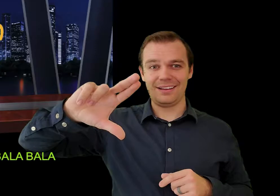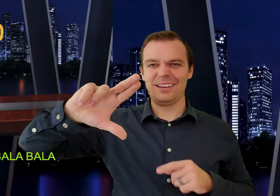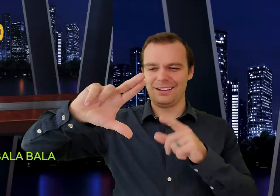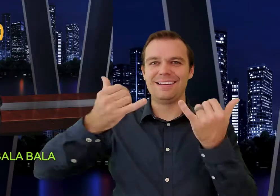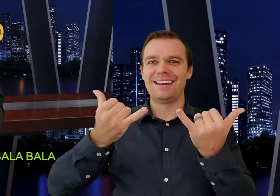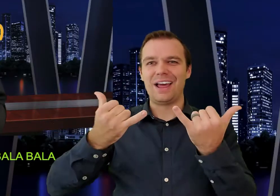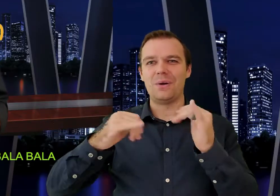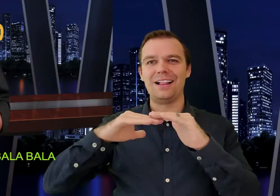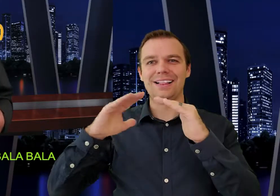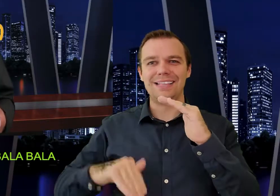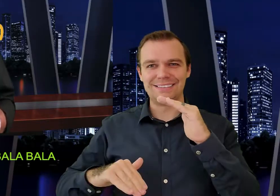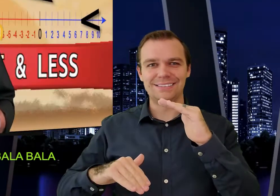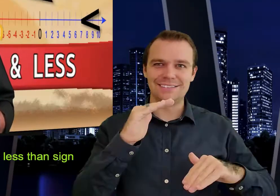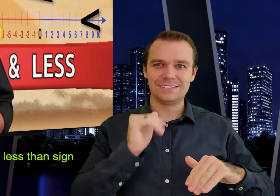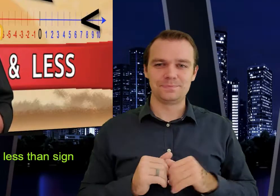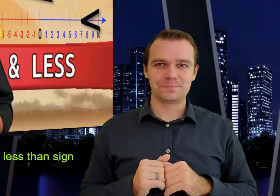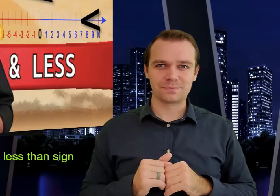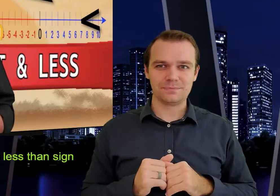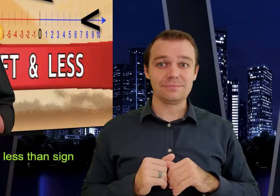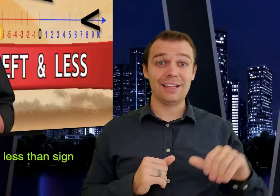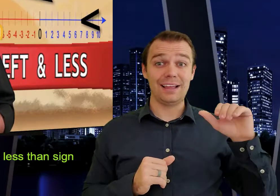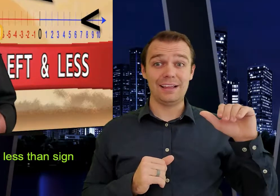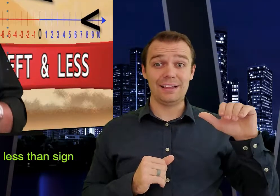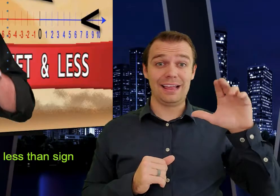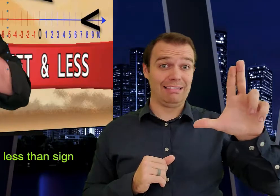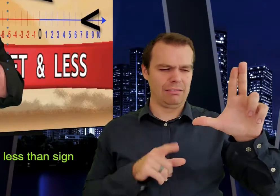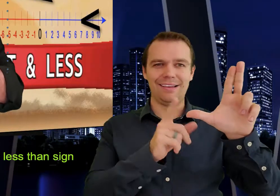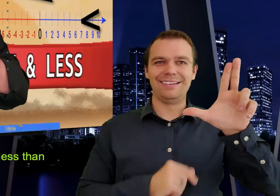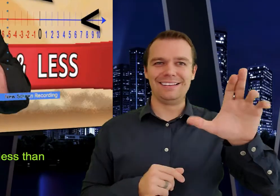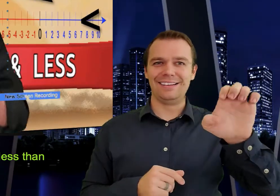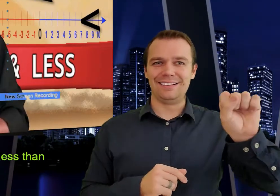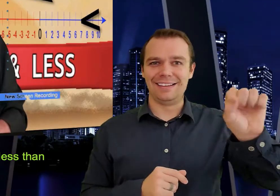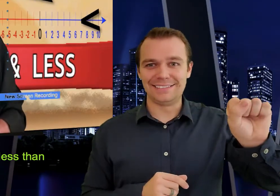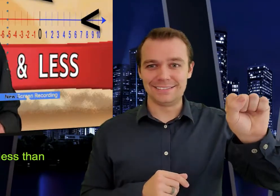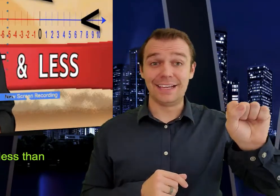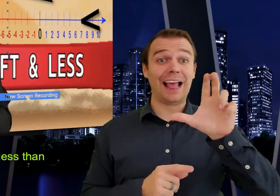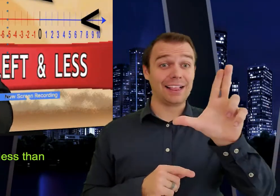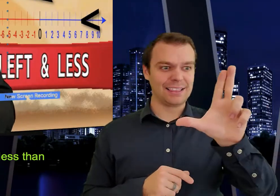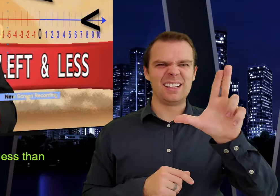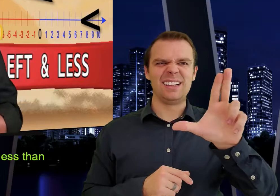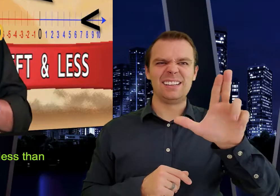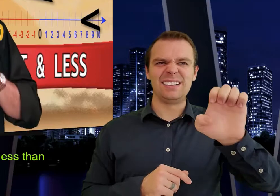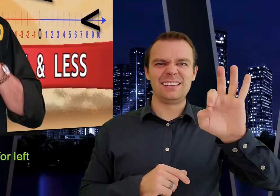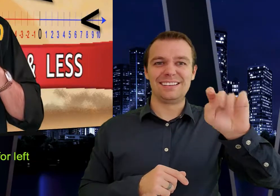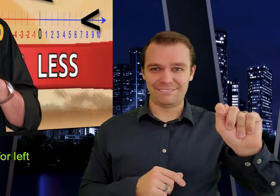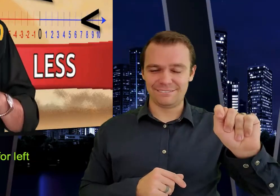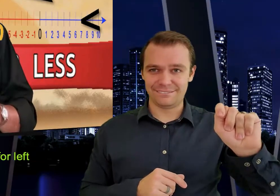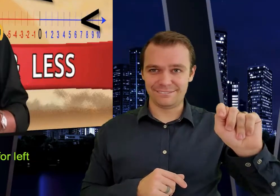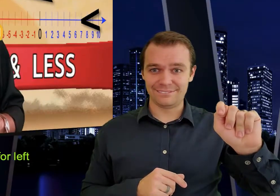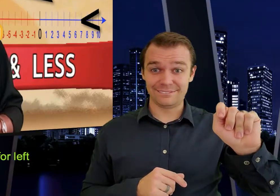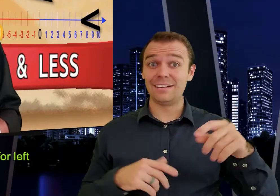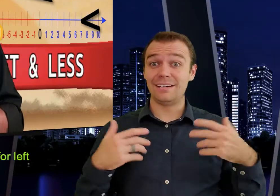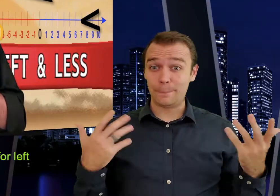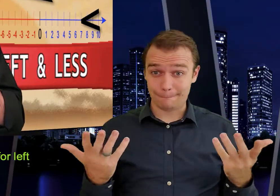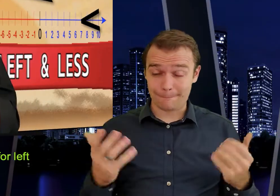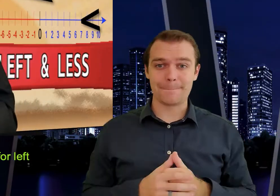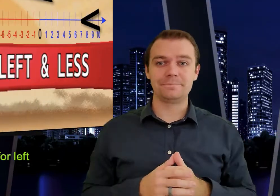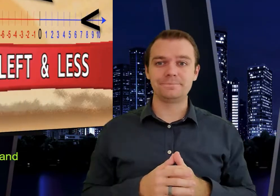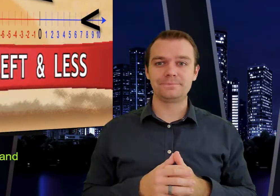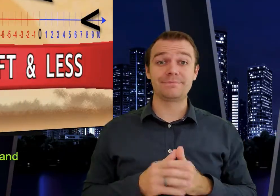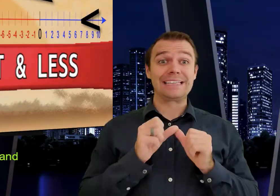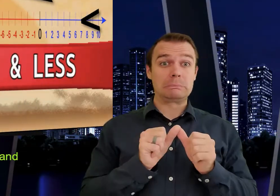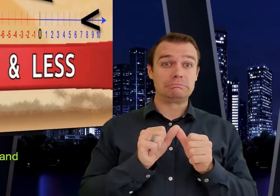See, it becomes less than sign. L for less than, L for left,